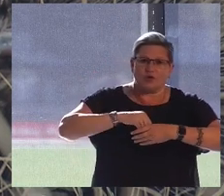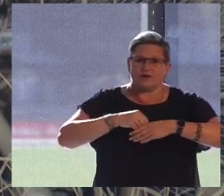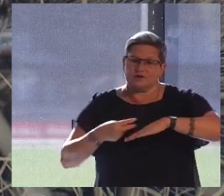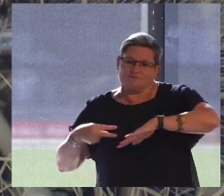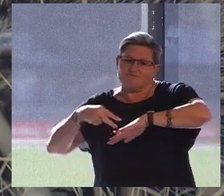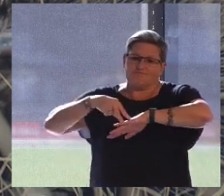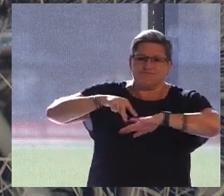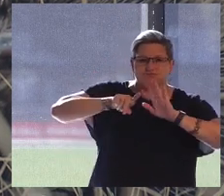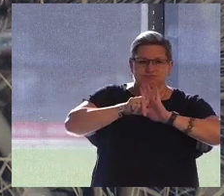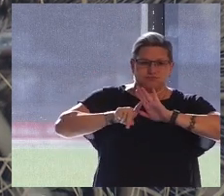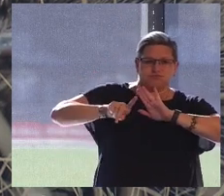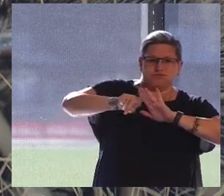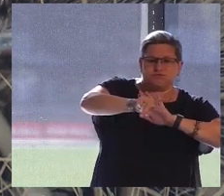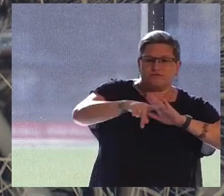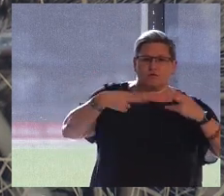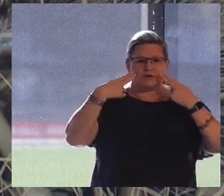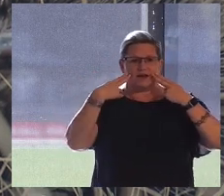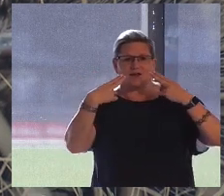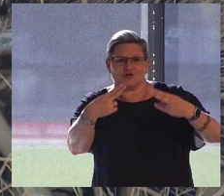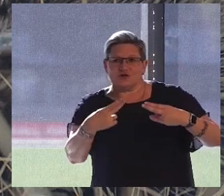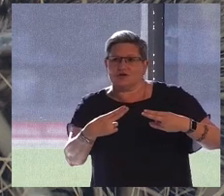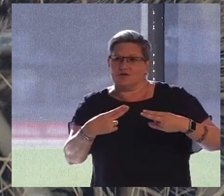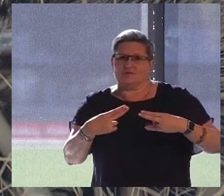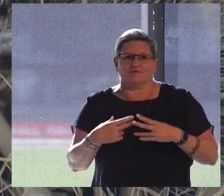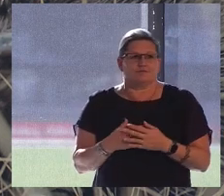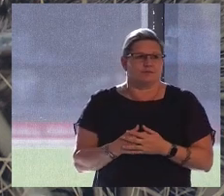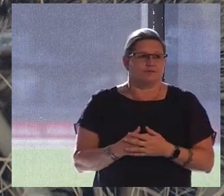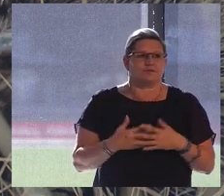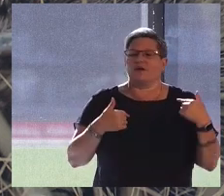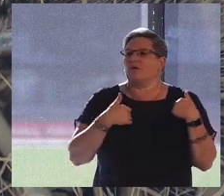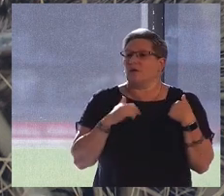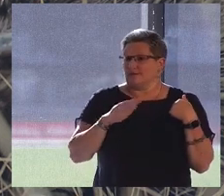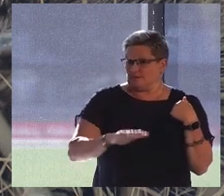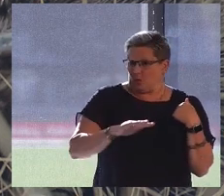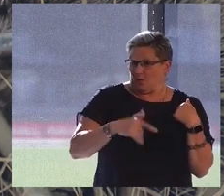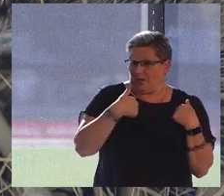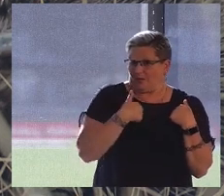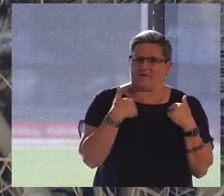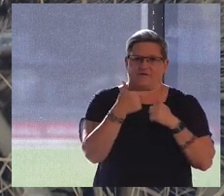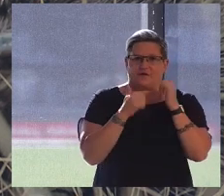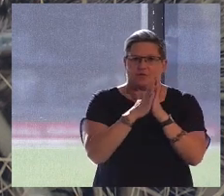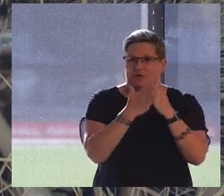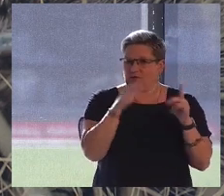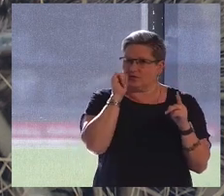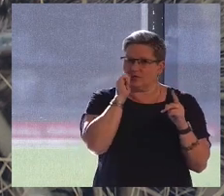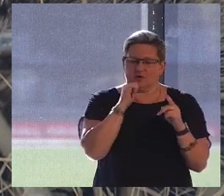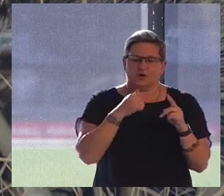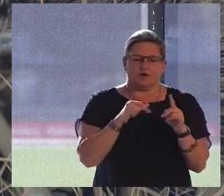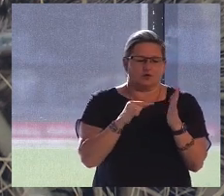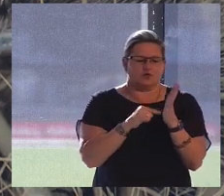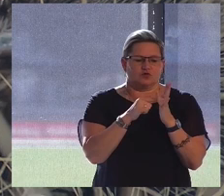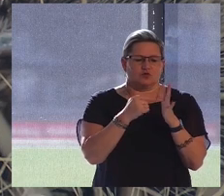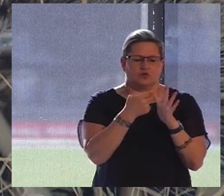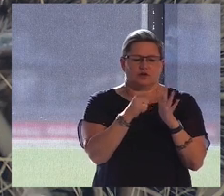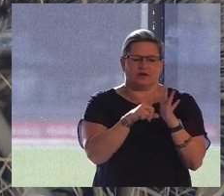nature and the climate. My favourite book when I was younger was To Kill a Mockingbird. Who has read